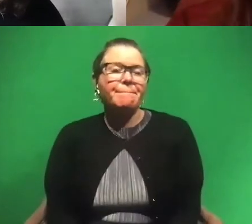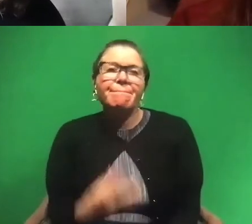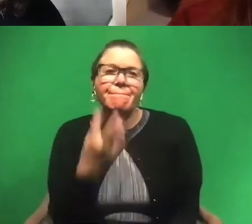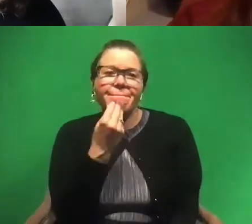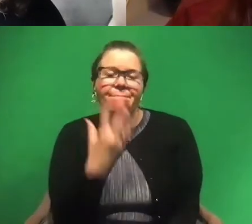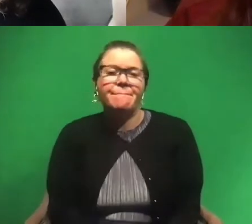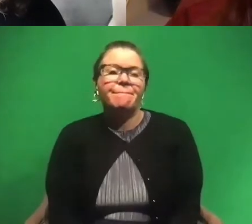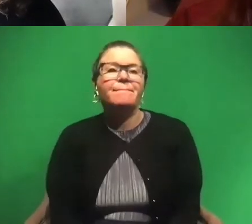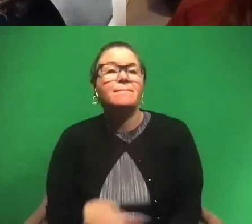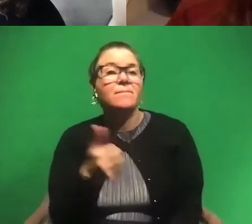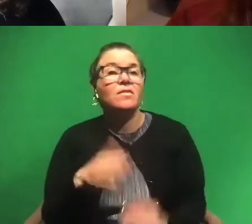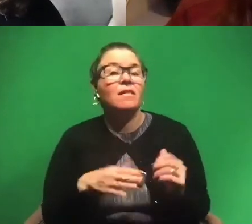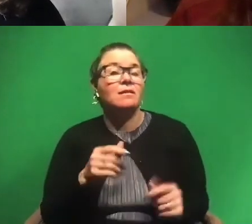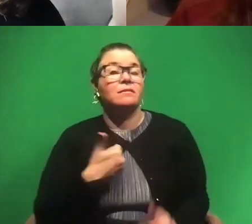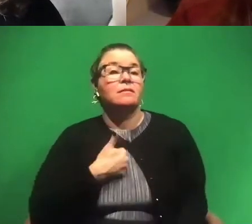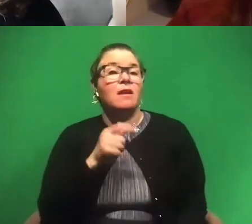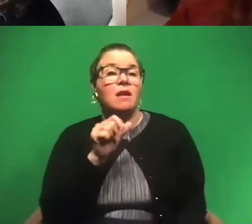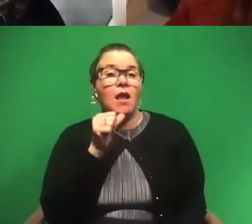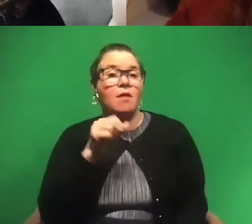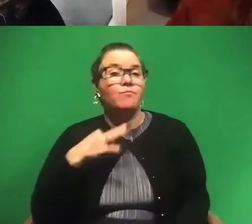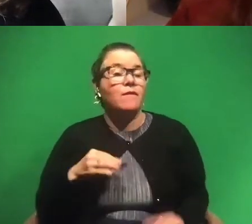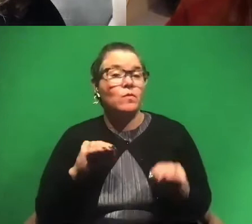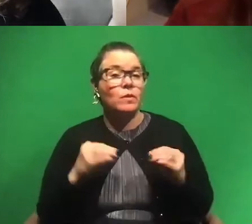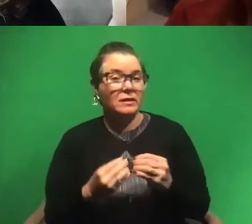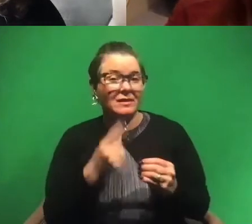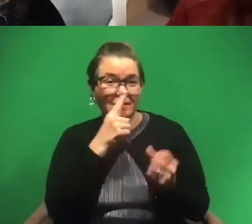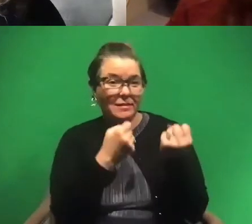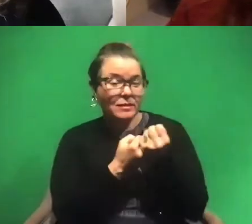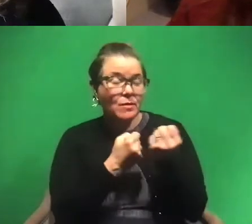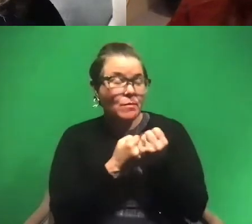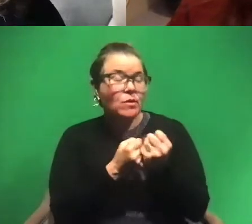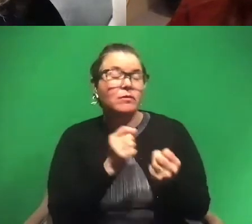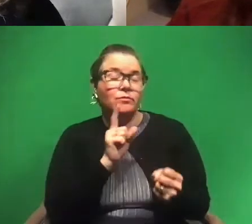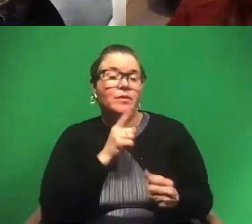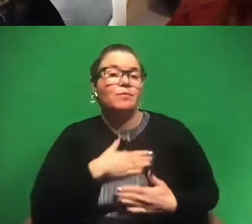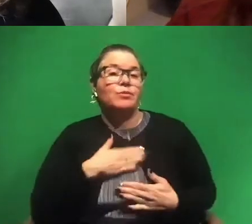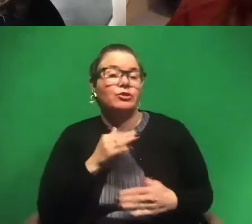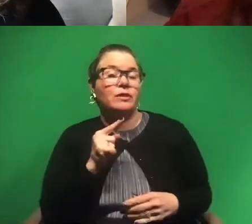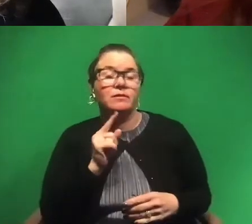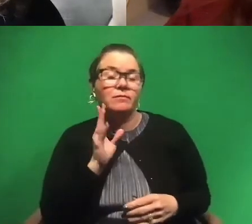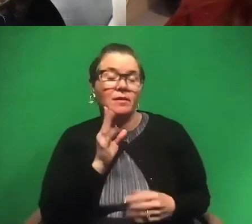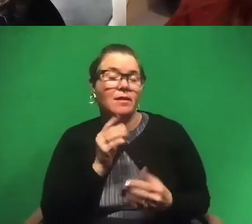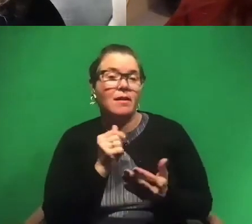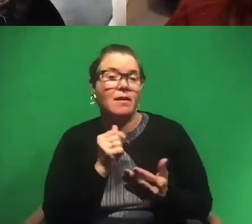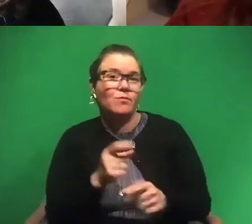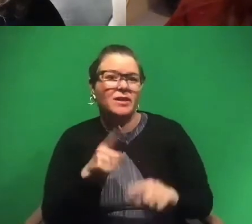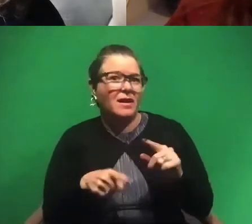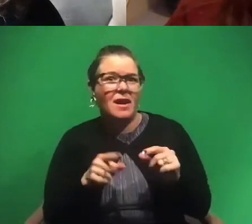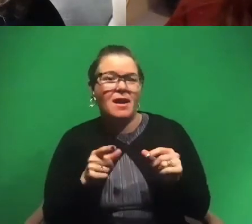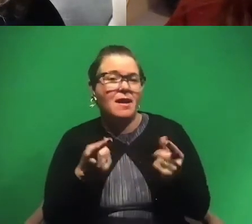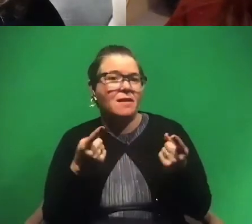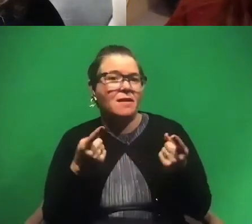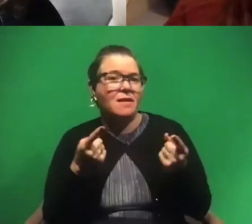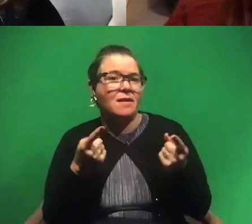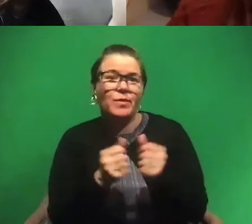other than that, we are a nonprofit organization. And so if you can support us, we'd really appreciate it. It really, we couldn't exist without people supporting